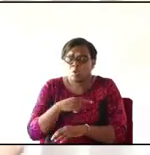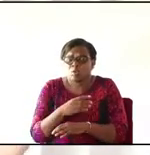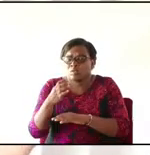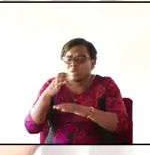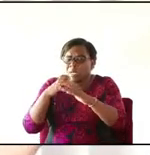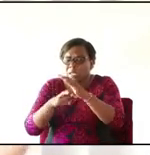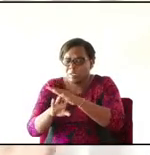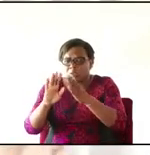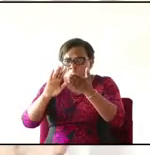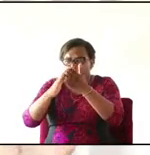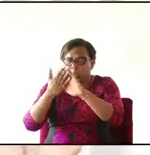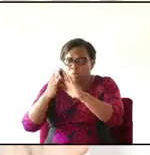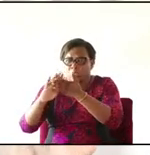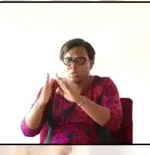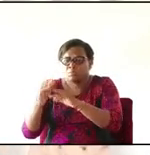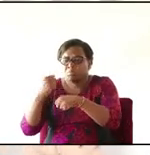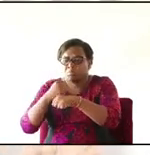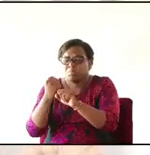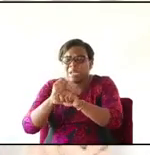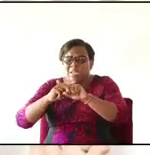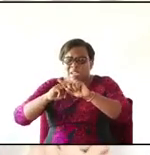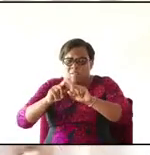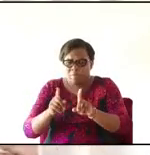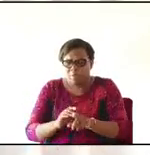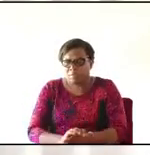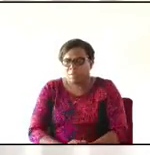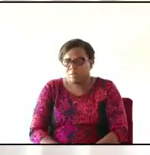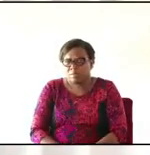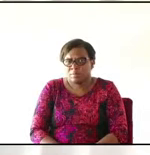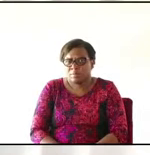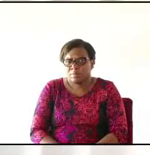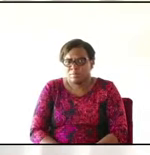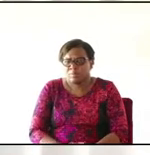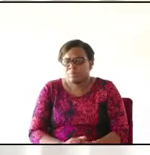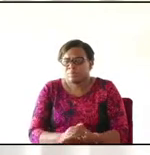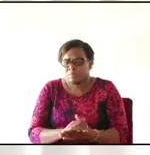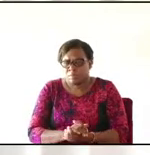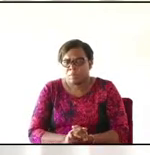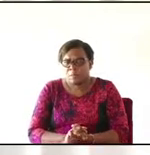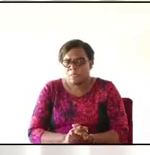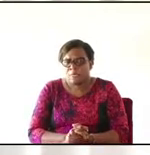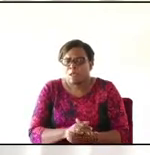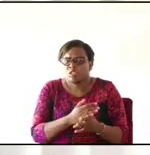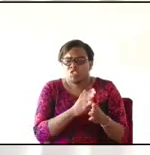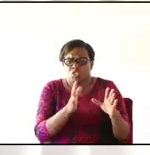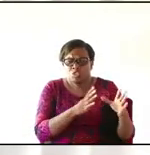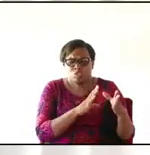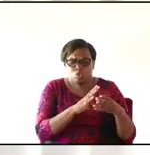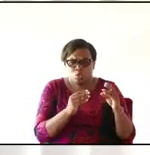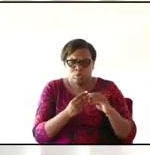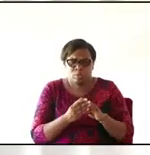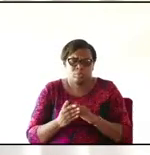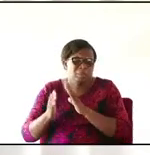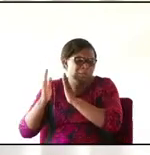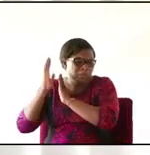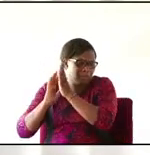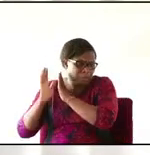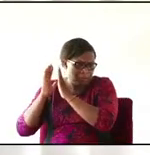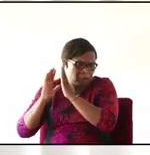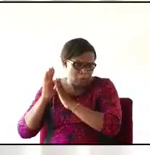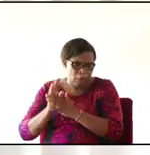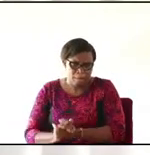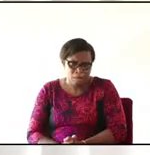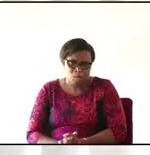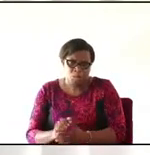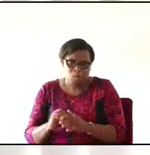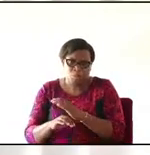the community. Make a difference. Make a difference. Can I share something else with you? Years ago, I was in